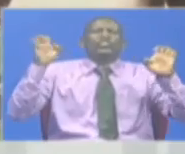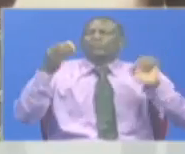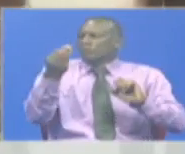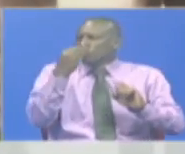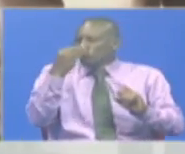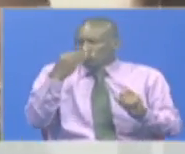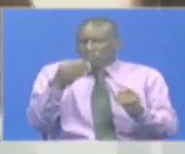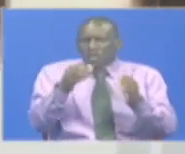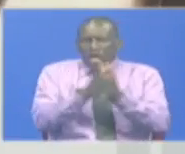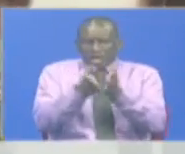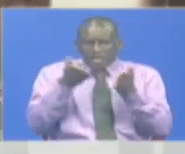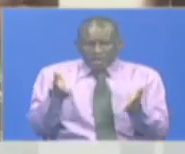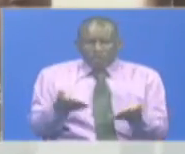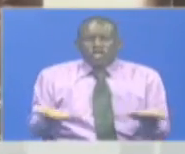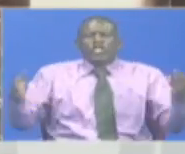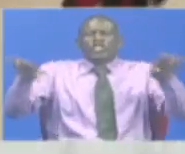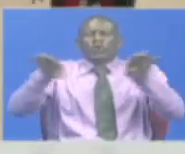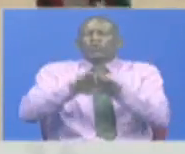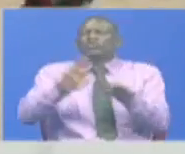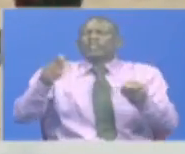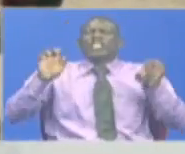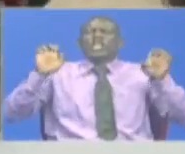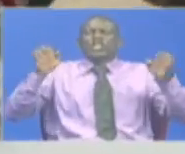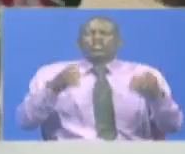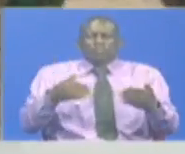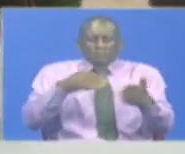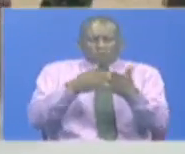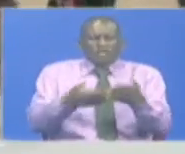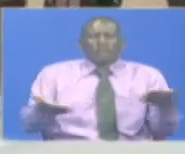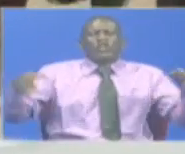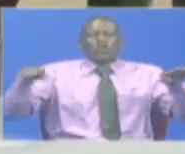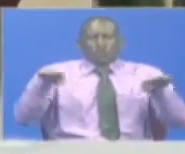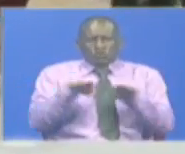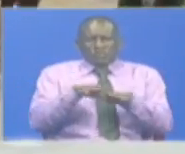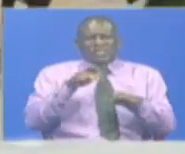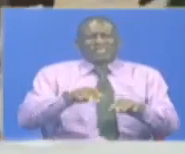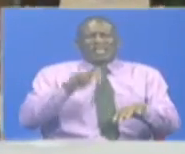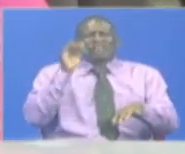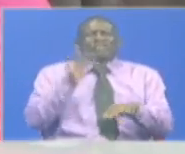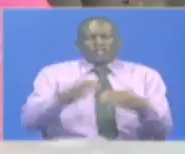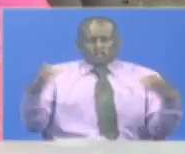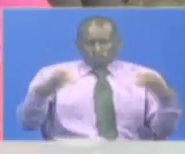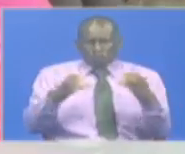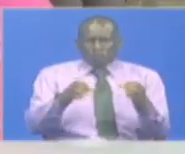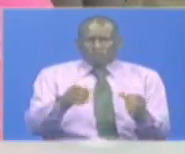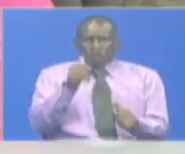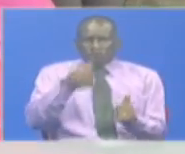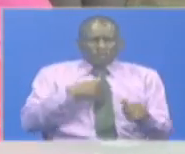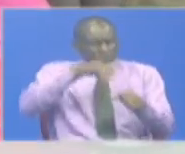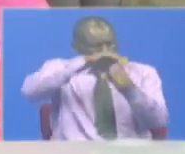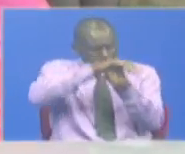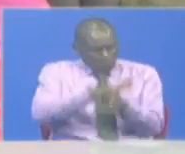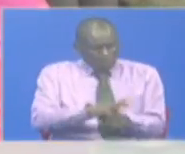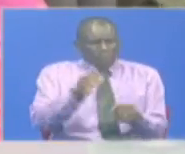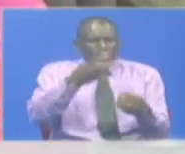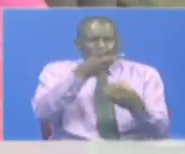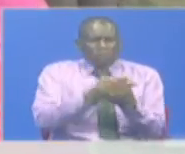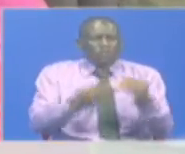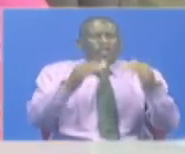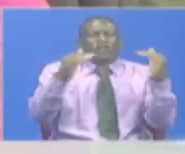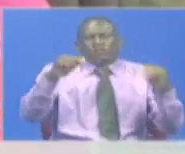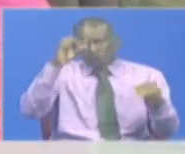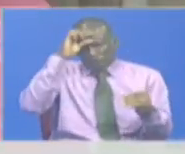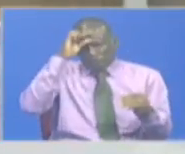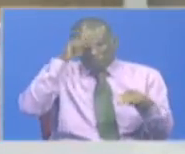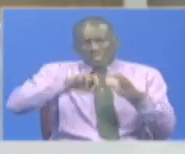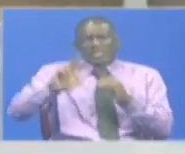now the closure of the Kenya-Ethiopia border spells doom for the community that has been marginalized by both levels of government in